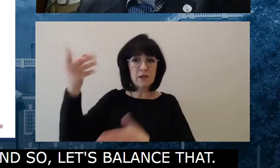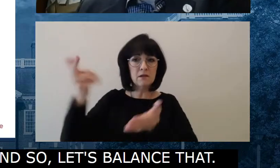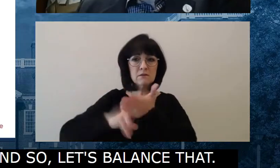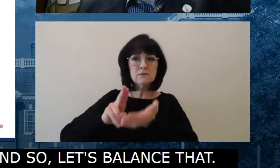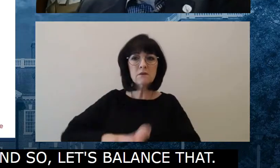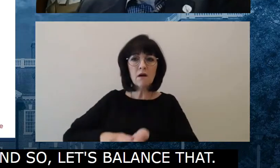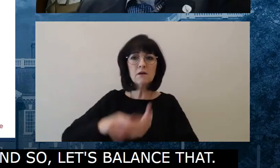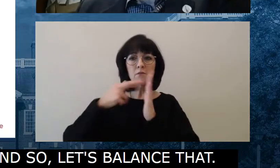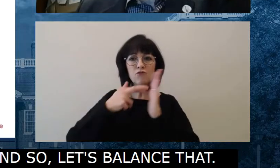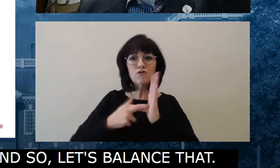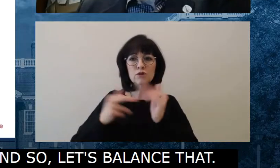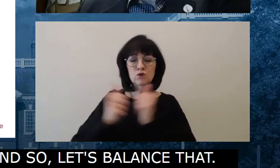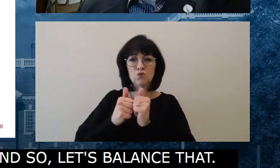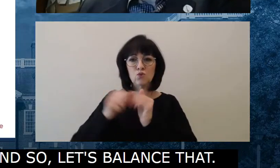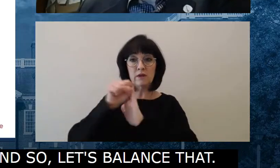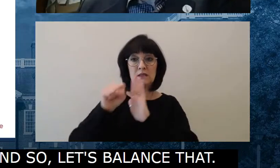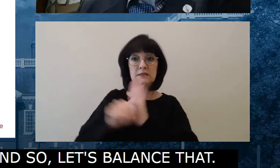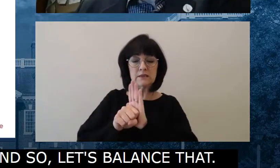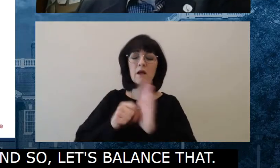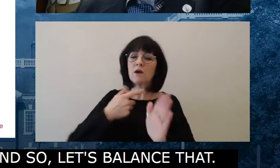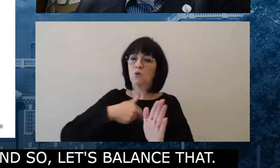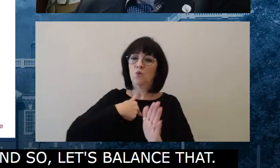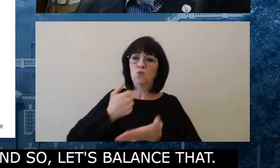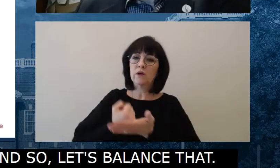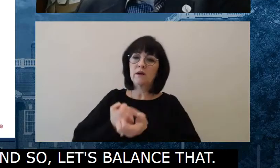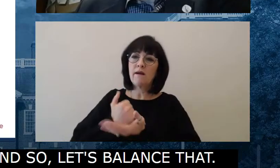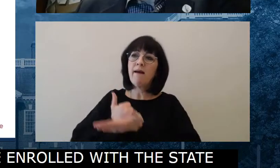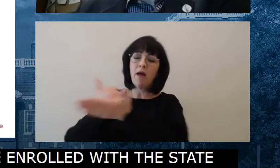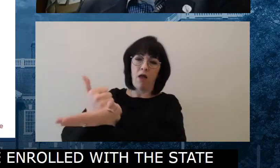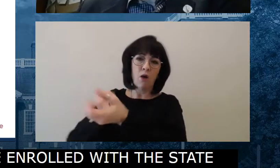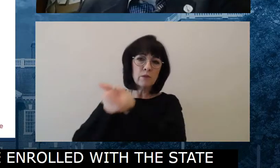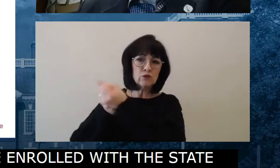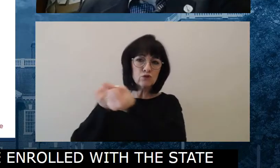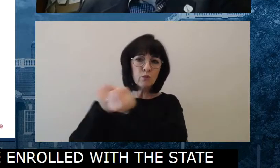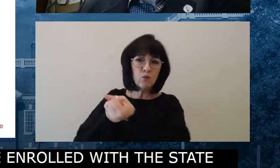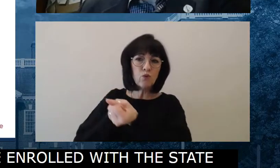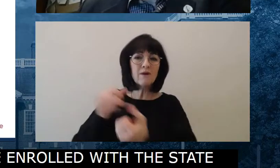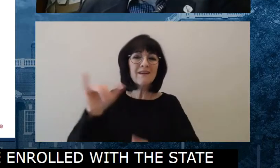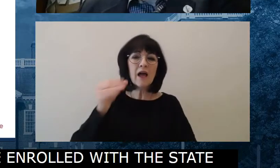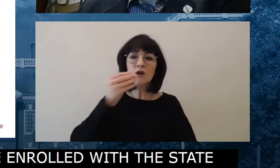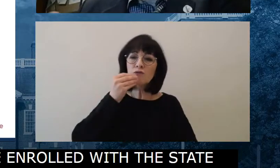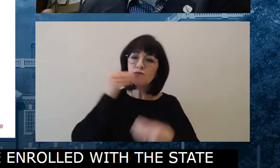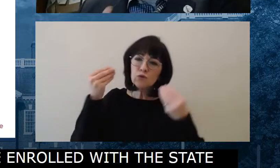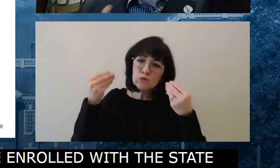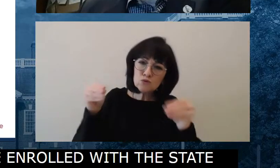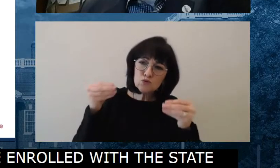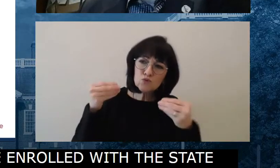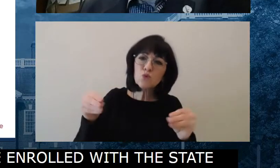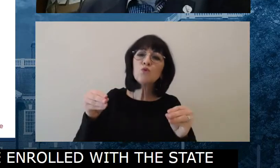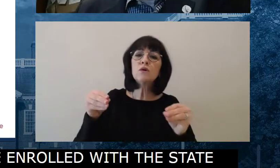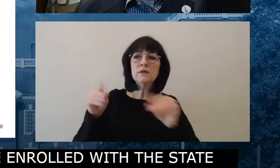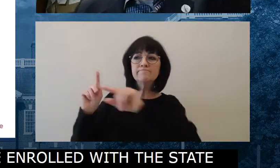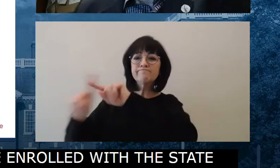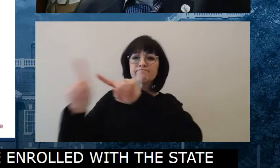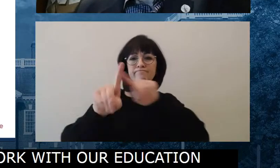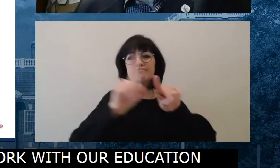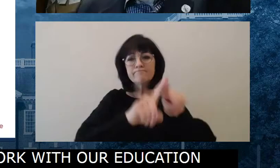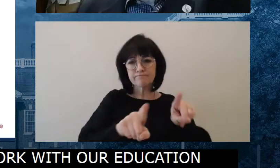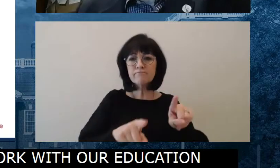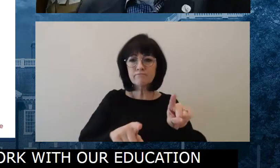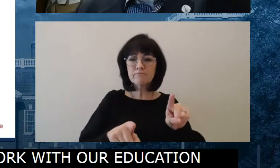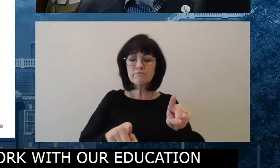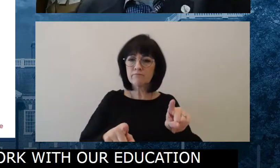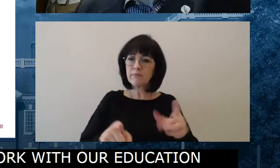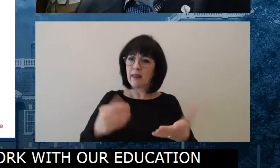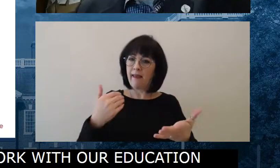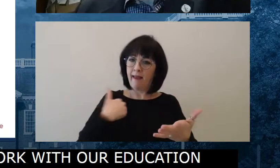with some of our other education partners and the grocery stores, pharmacies, et cetera. So it's kind of a layered approach that we need, but the